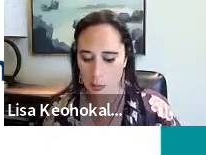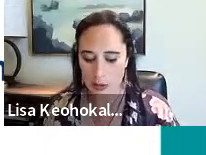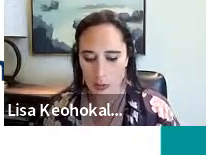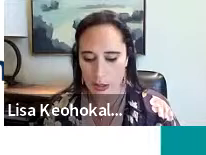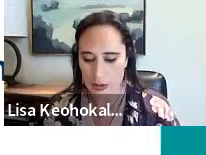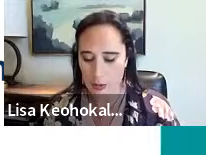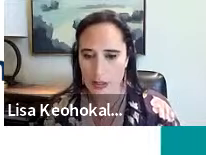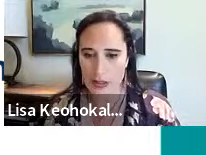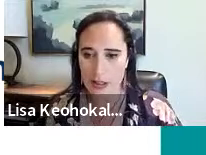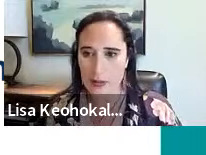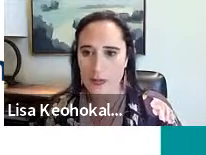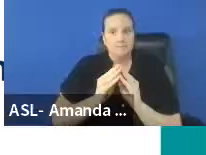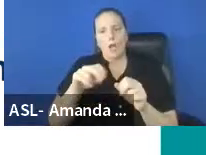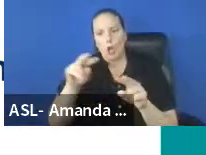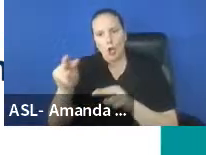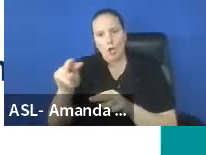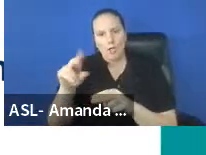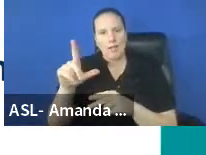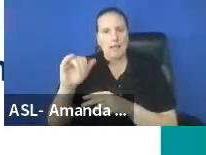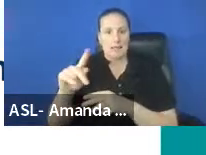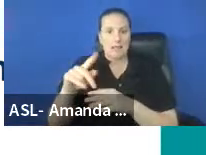in a separate browser window.